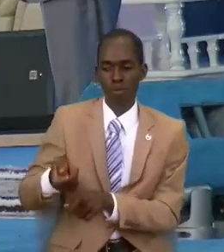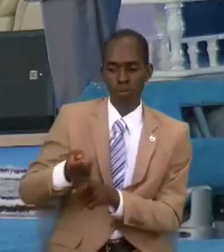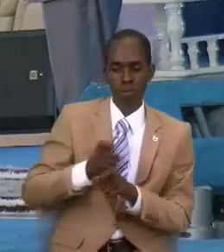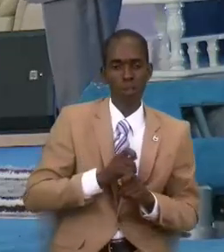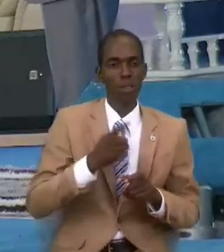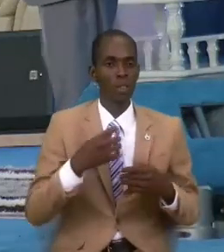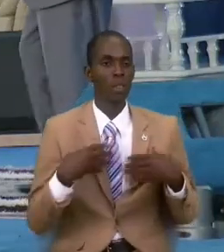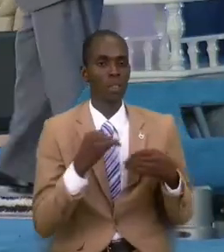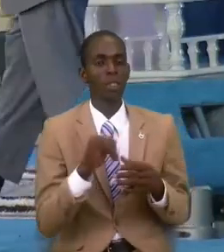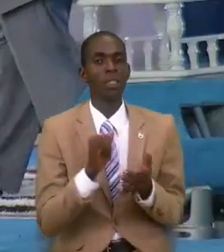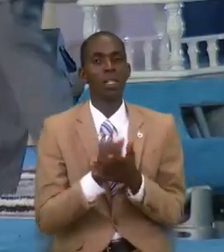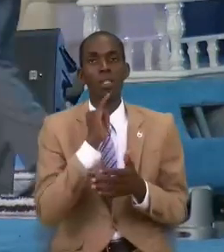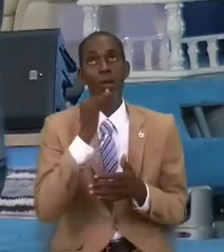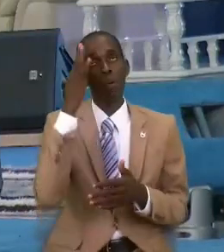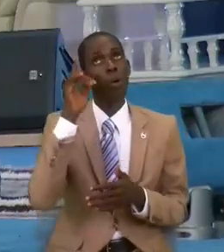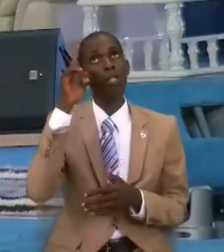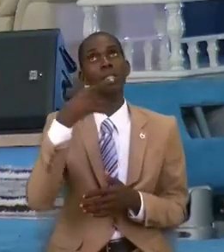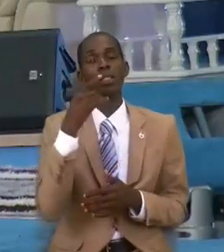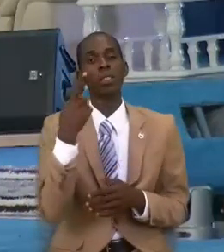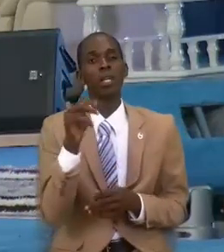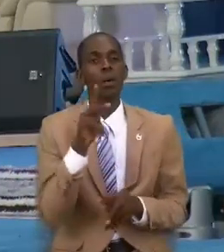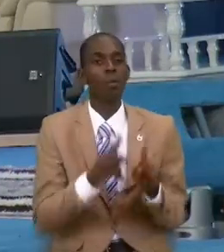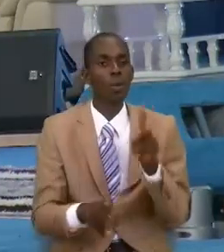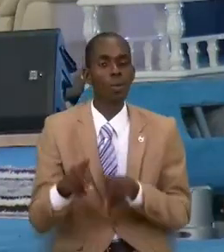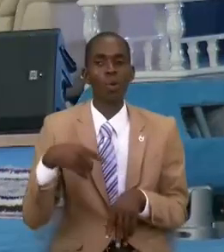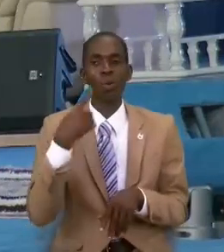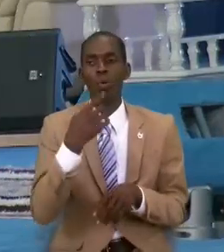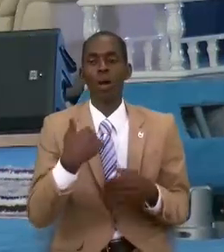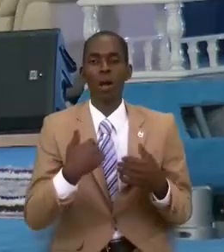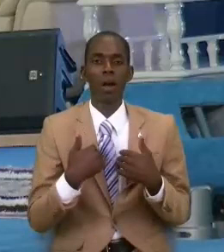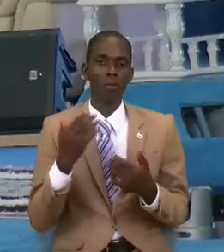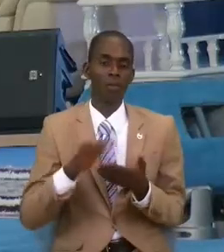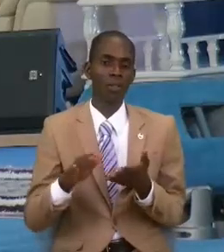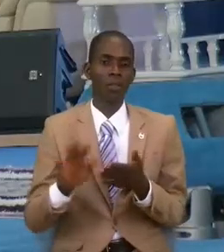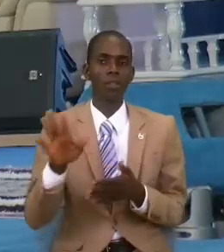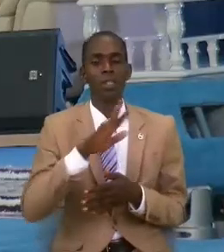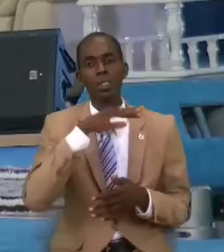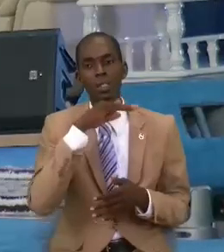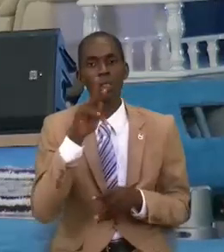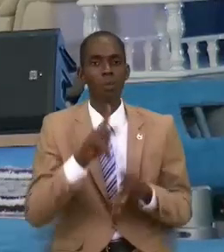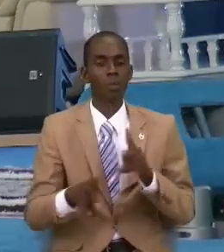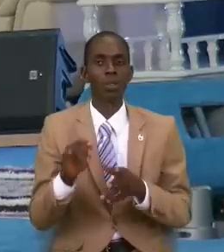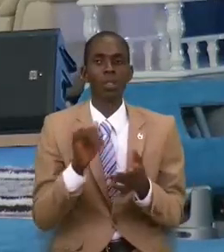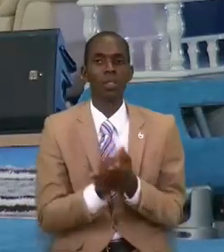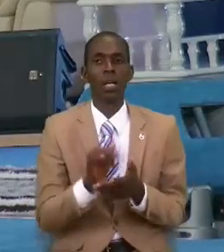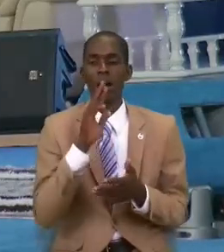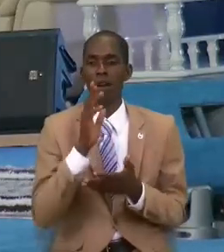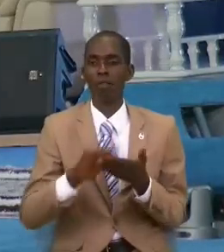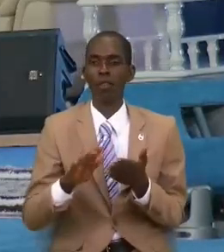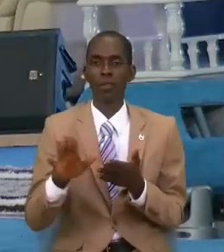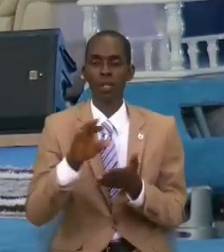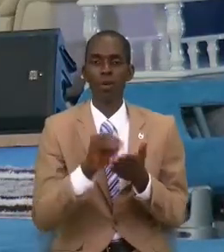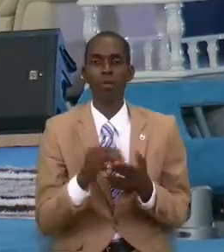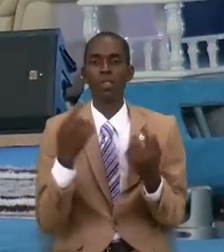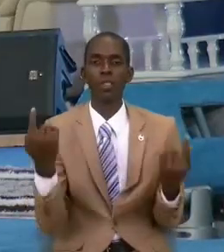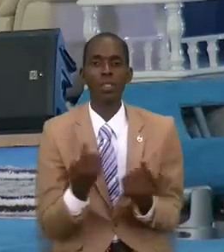are forgiven their iniquity, the people who are forgiven their transgression, the people who are forgiven all the wrong things